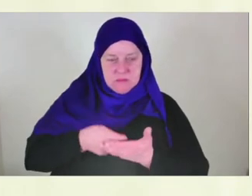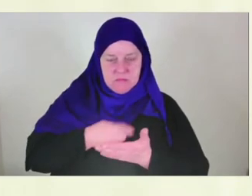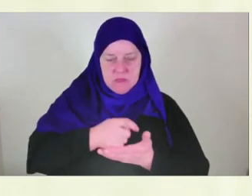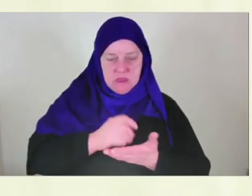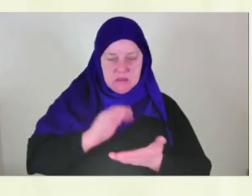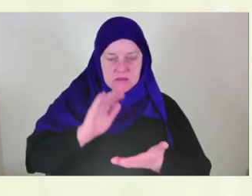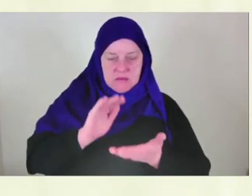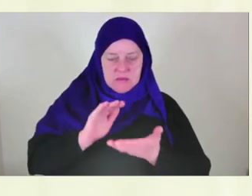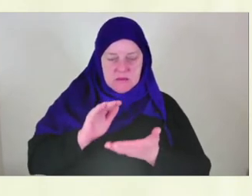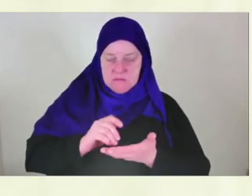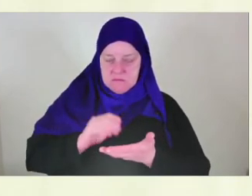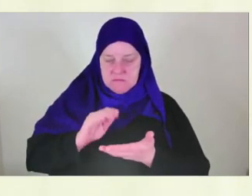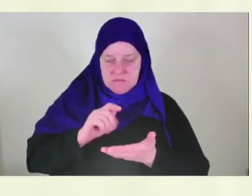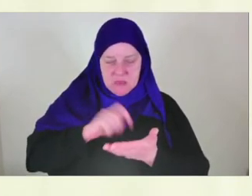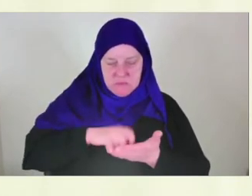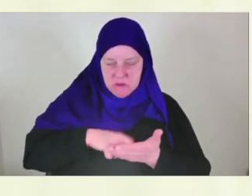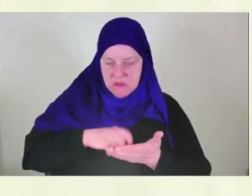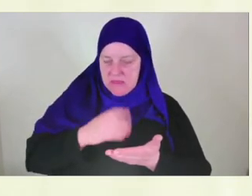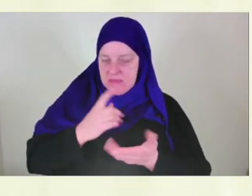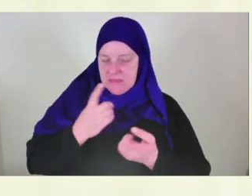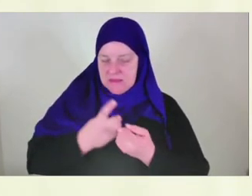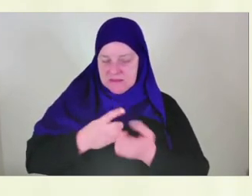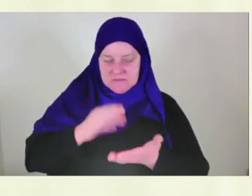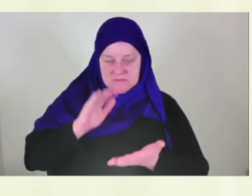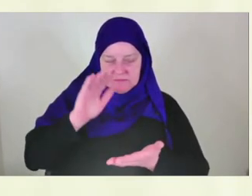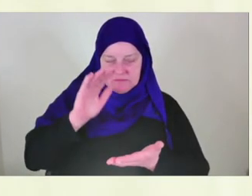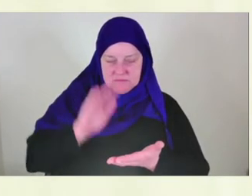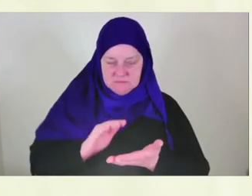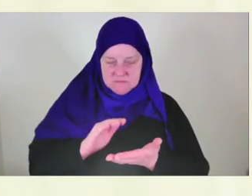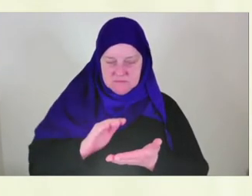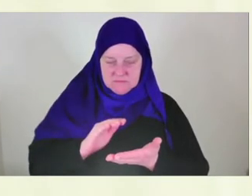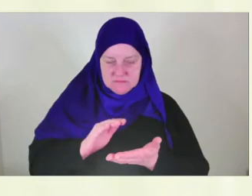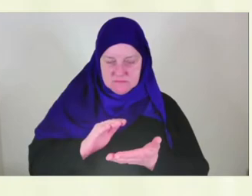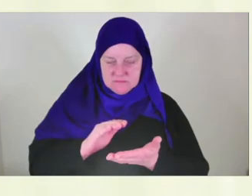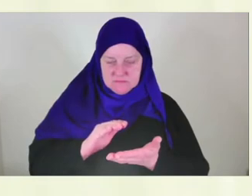account. Every time I might need money for my